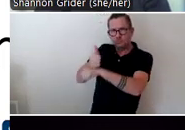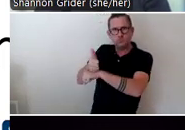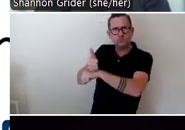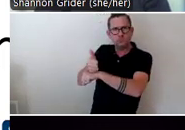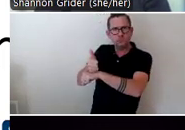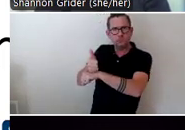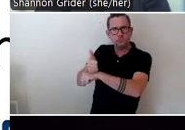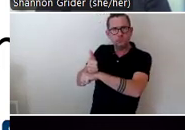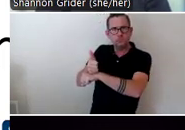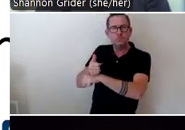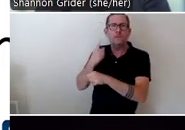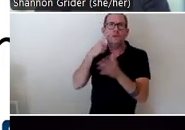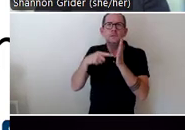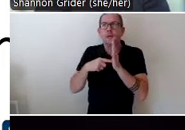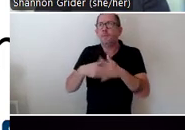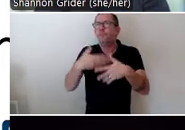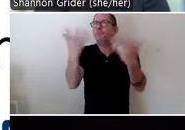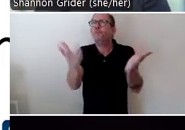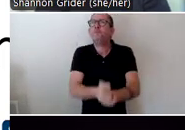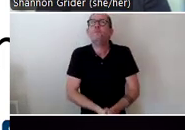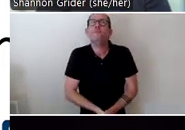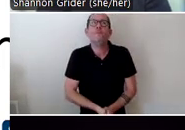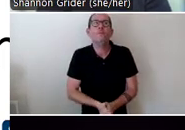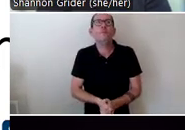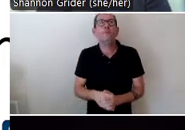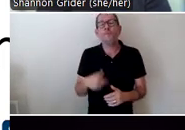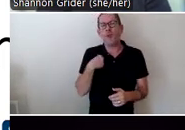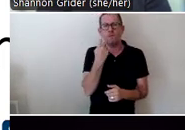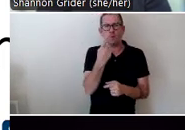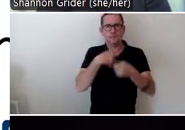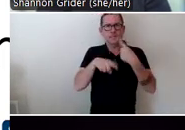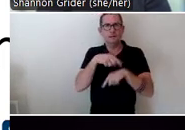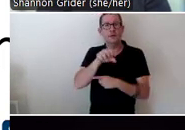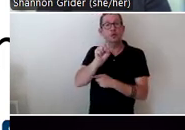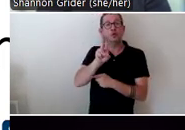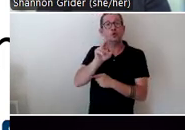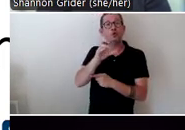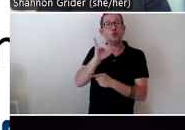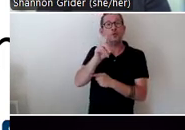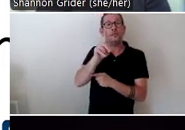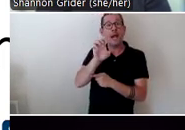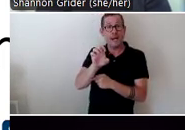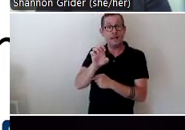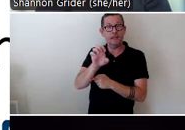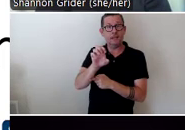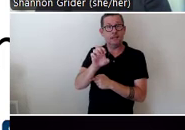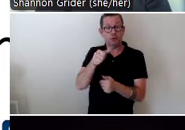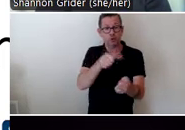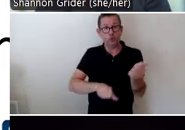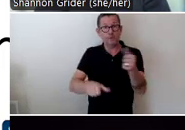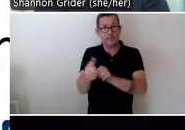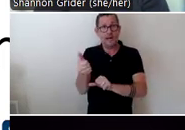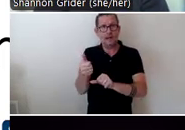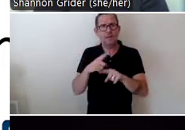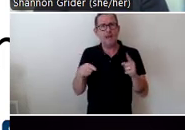Anything that they need to know, such as like vocabulary, maybe signs that have been used previously. For